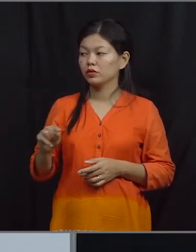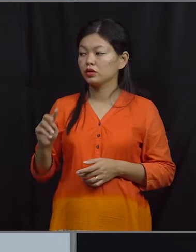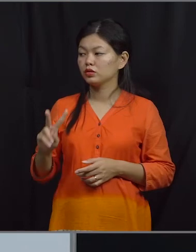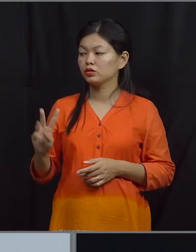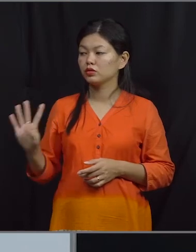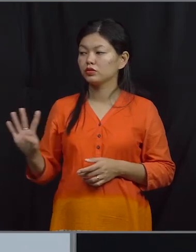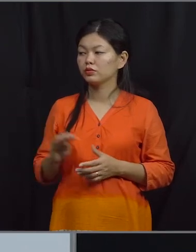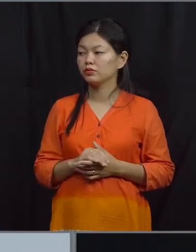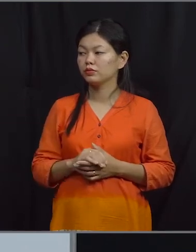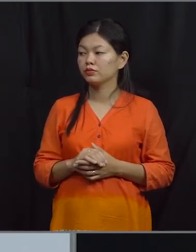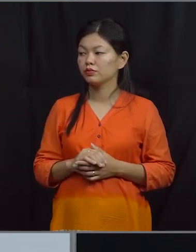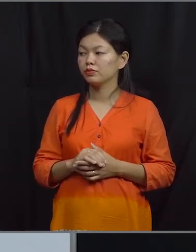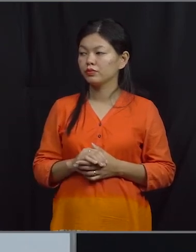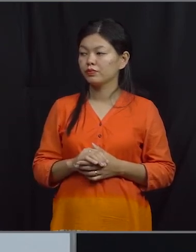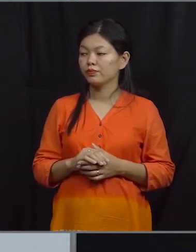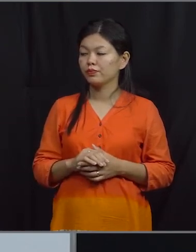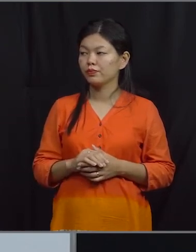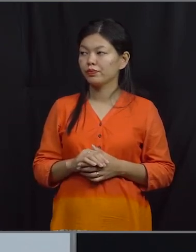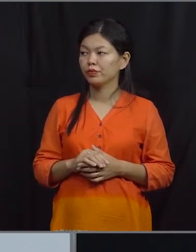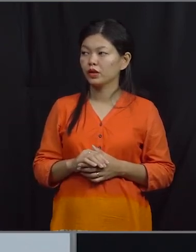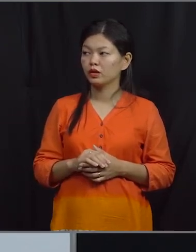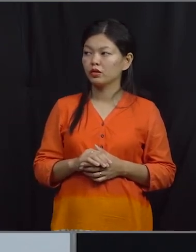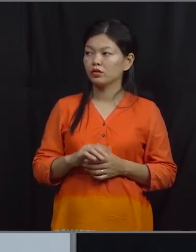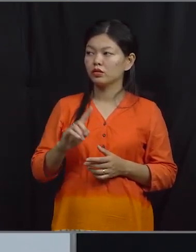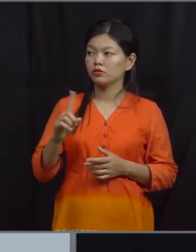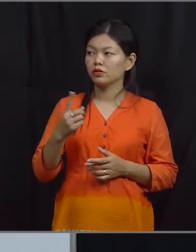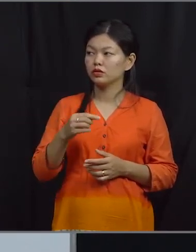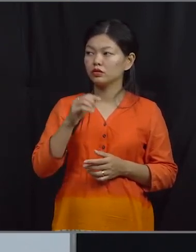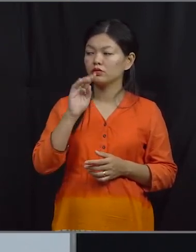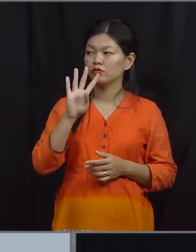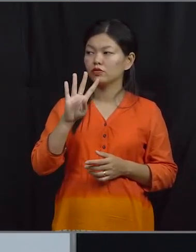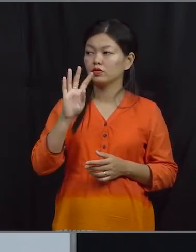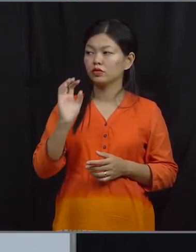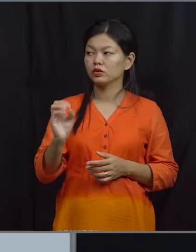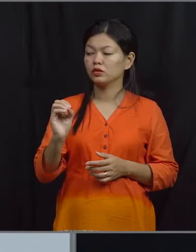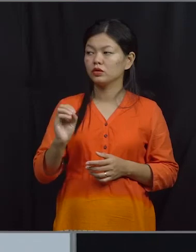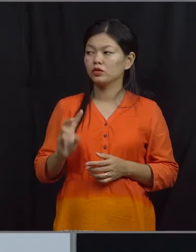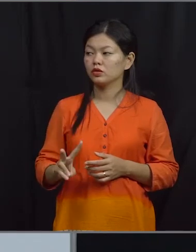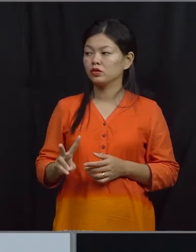3 into the B matrix is the constant matrix, right? 4 0 2.